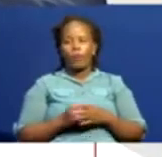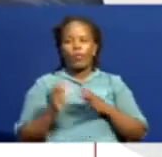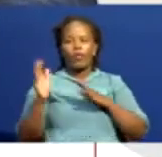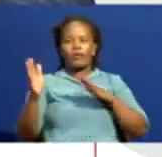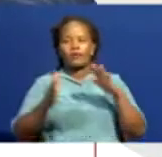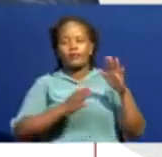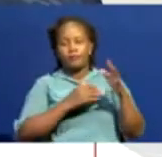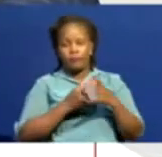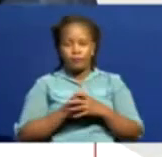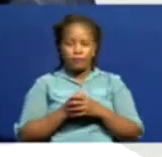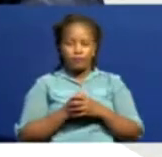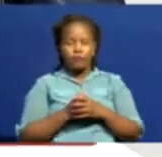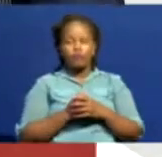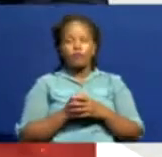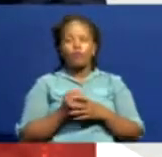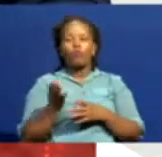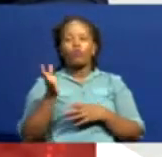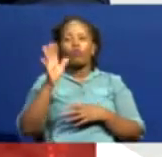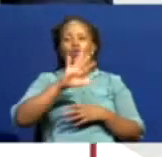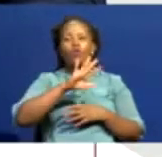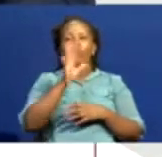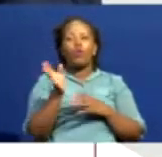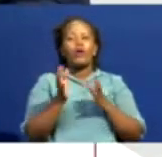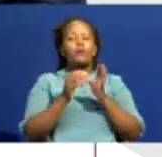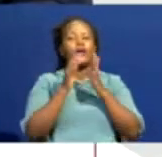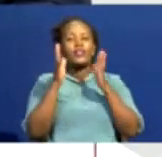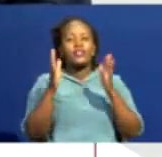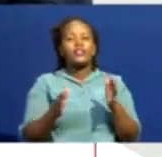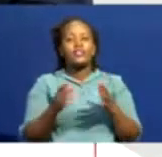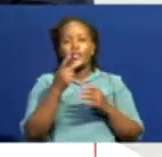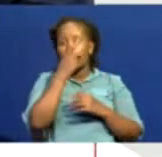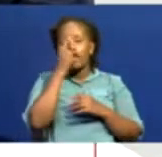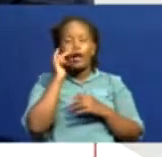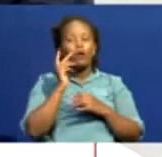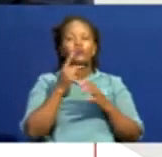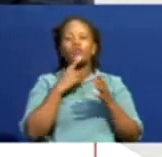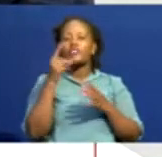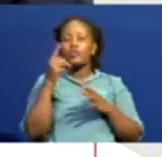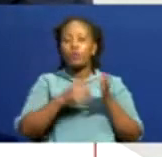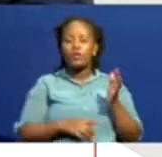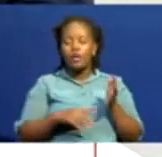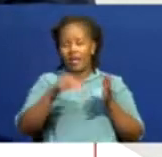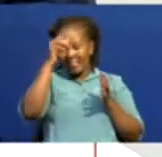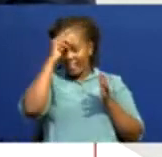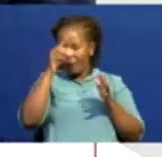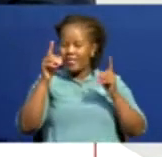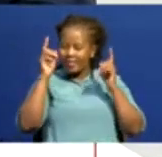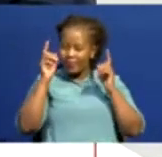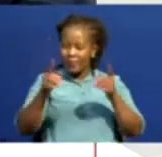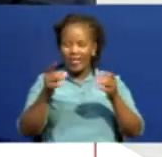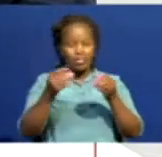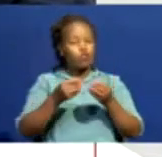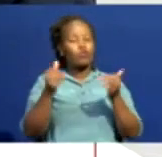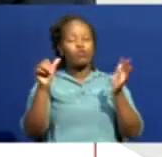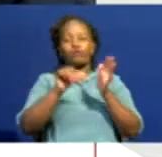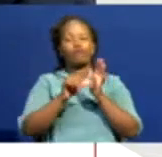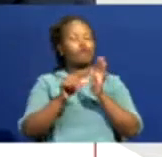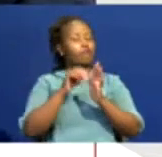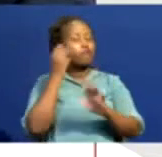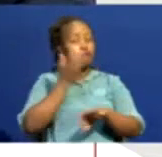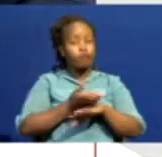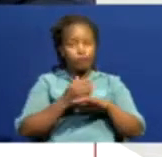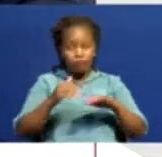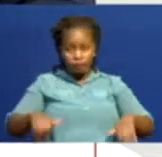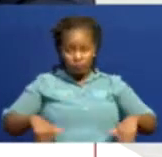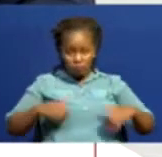To another round of politics, Wiper leader Kalonzo Musyoka has maintained that the government must address the high cost of living. Speaking at the Luanda Market, the Wiper